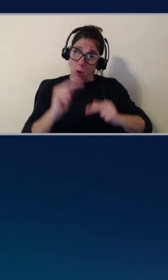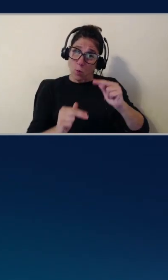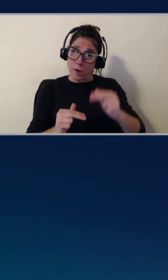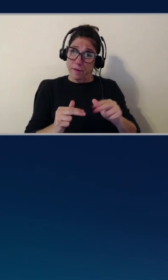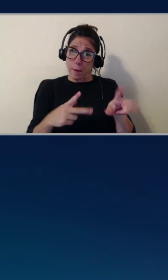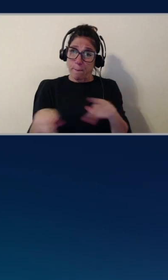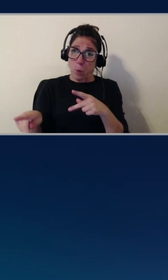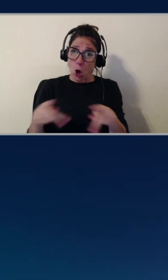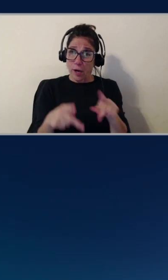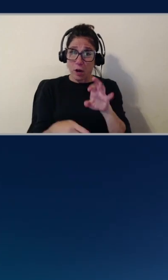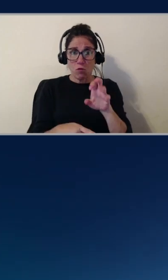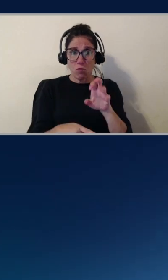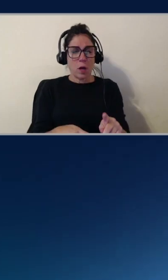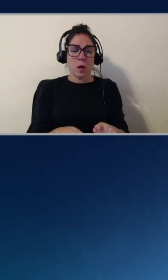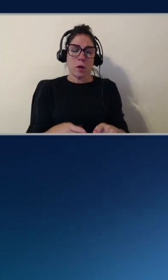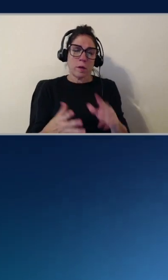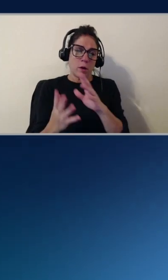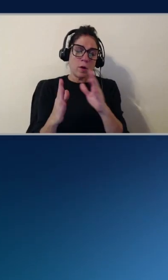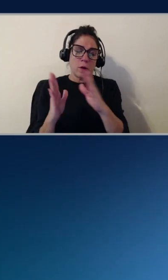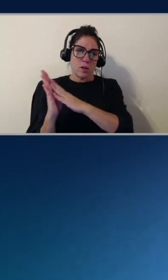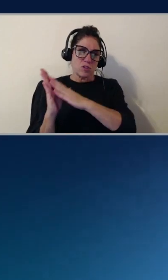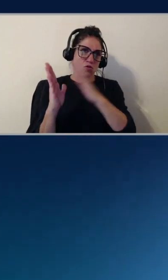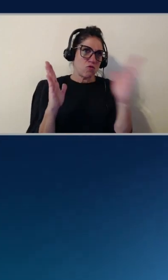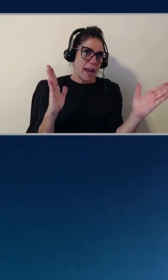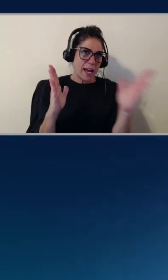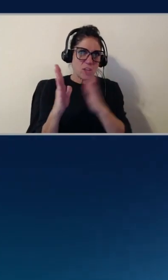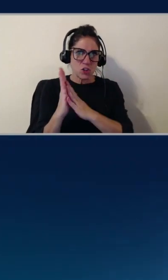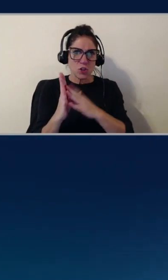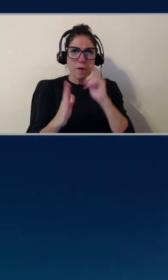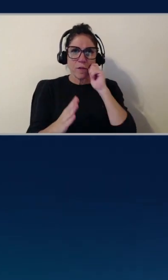I think there's a range of cool. There's like the out there stuff.